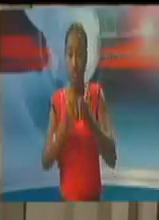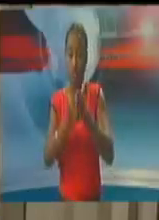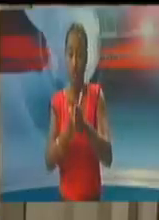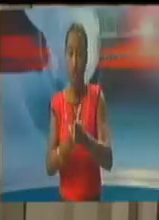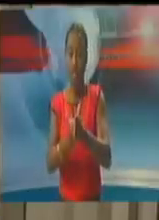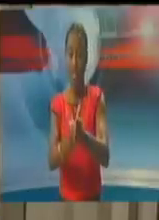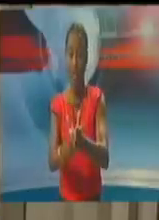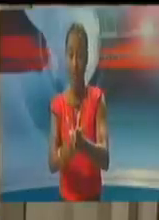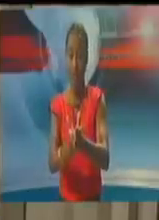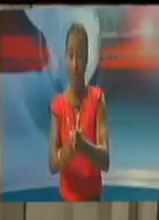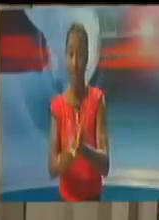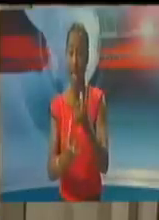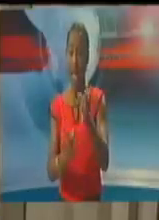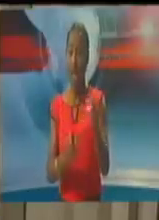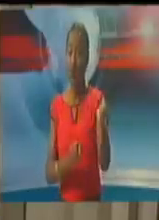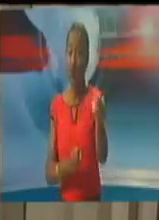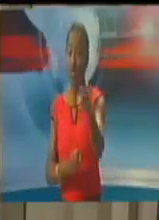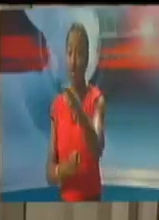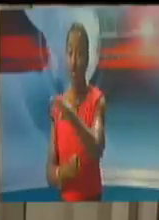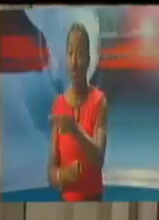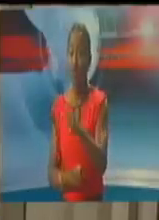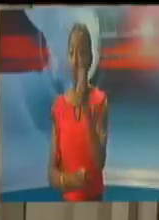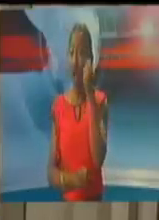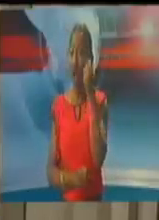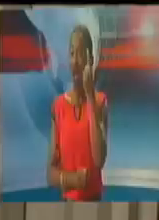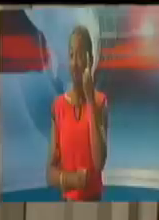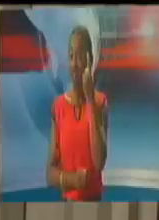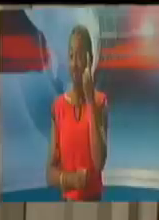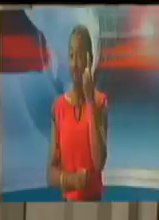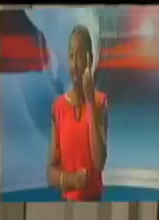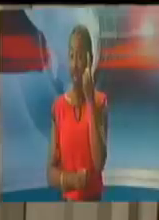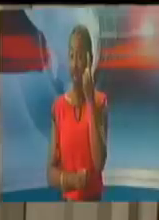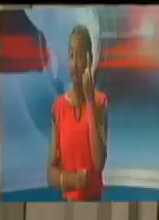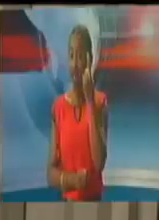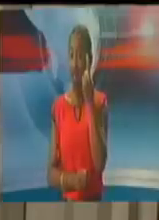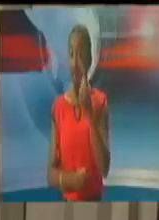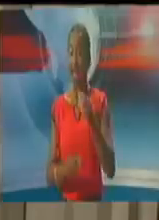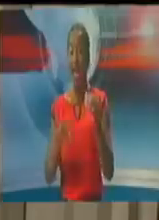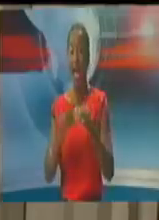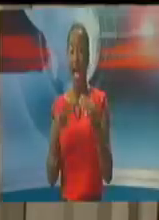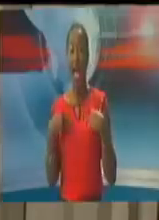the population of Trinidad and Tobago to understand something. They're well over